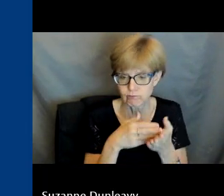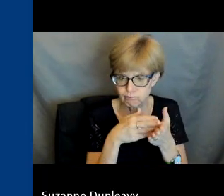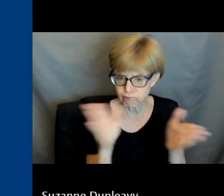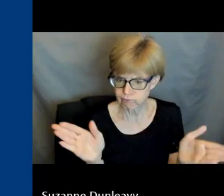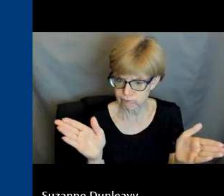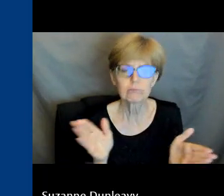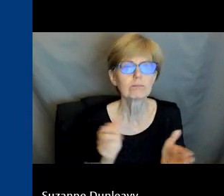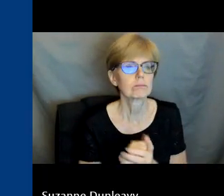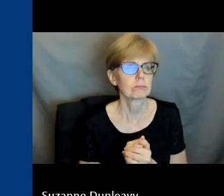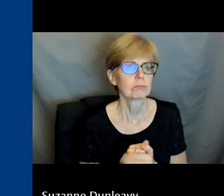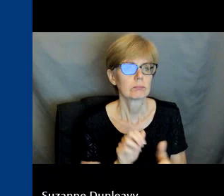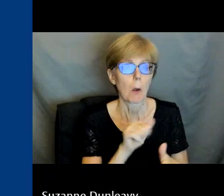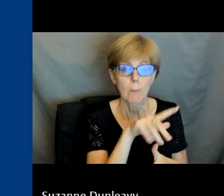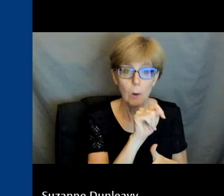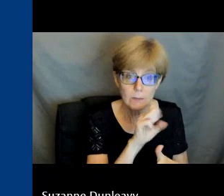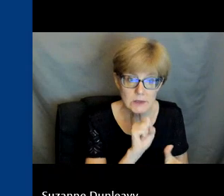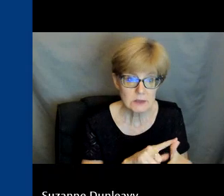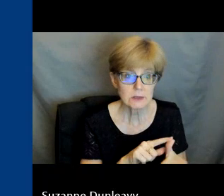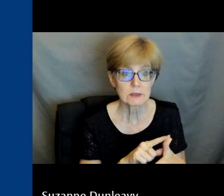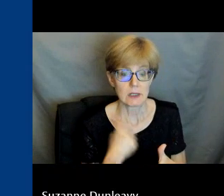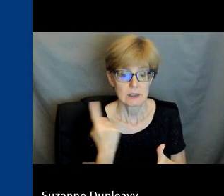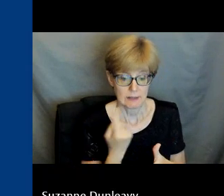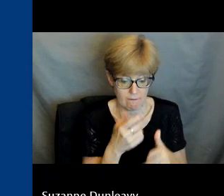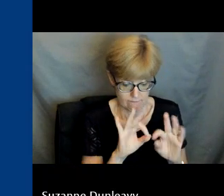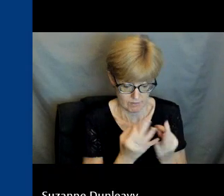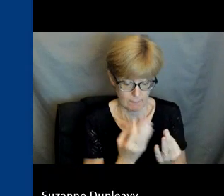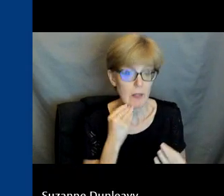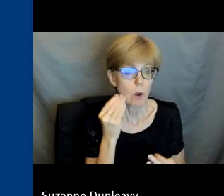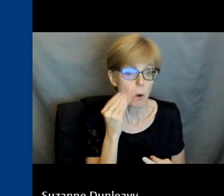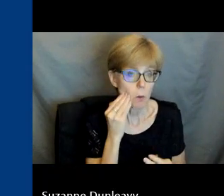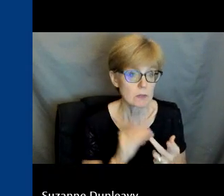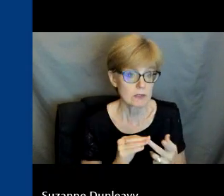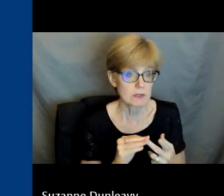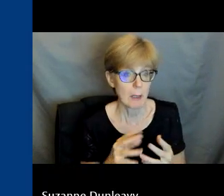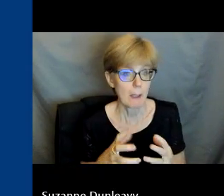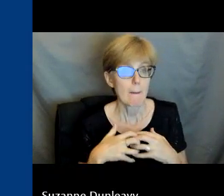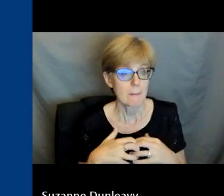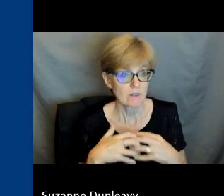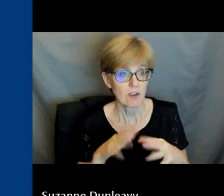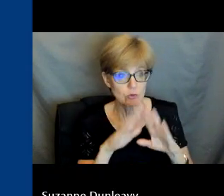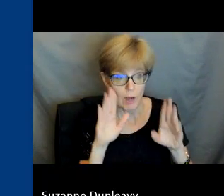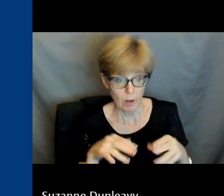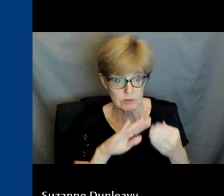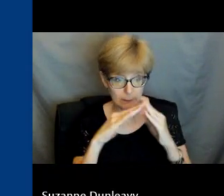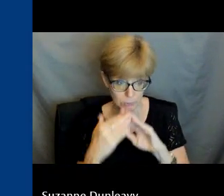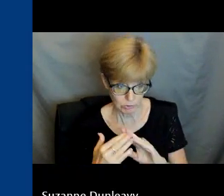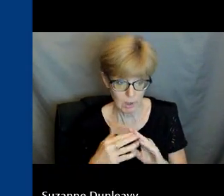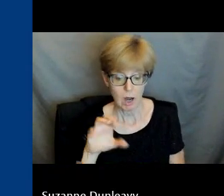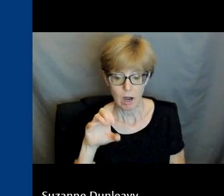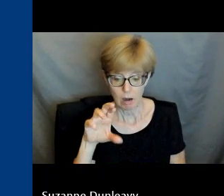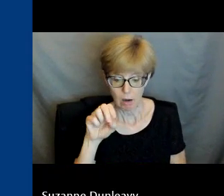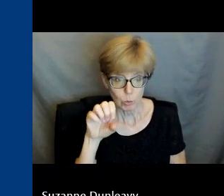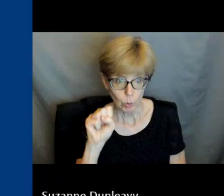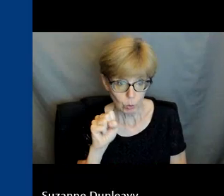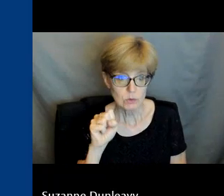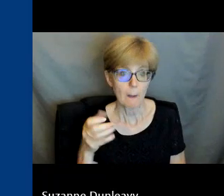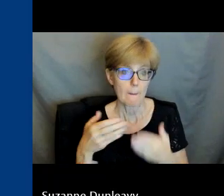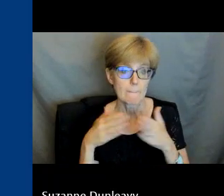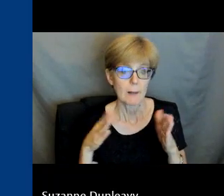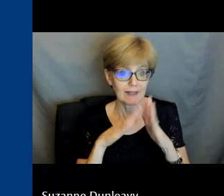anything from our apartments to single-family homes, manufactured housing communities, condominiums, public housing nursing